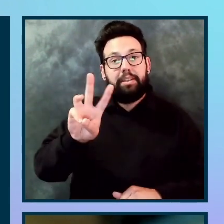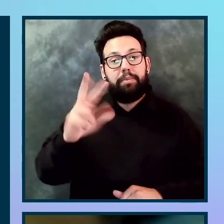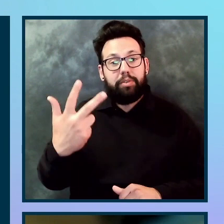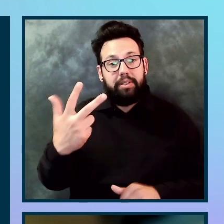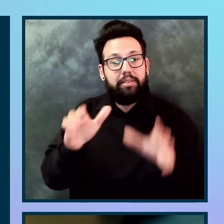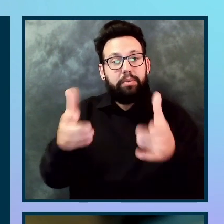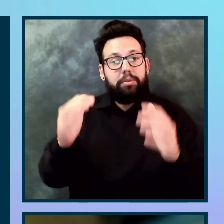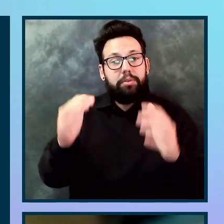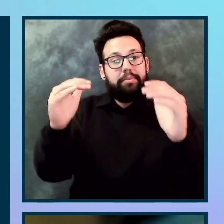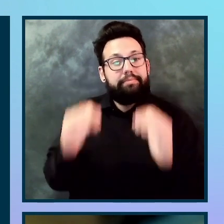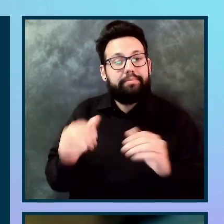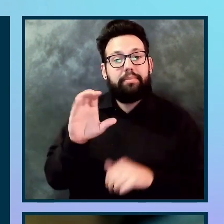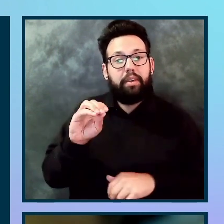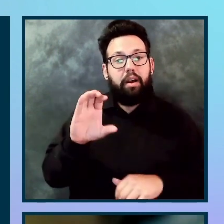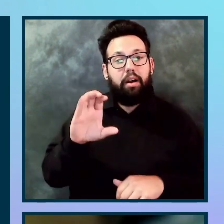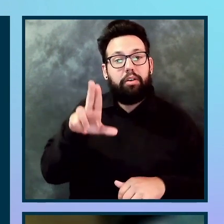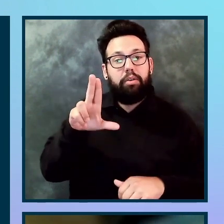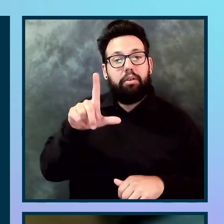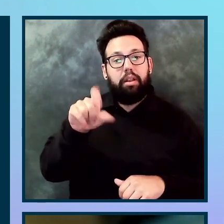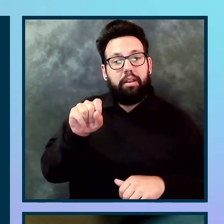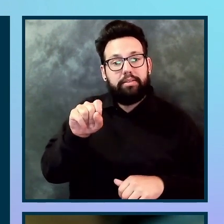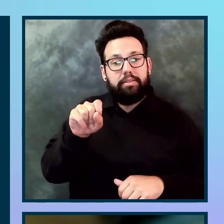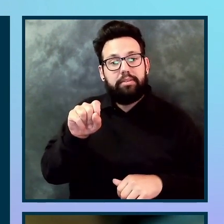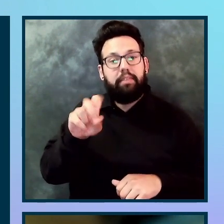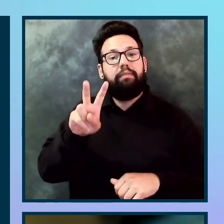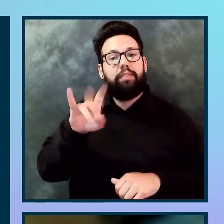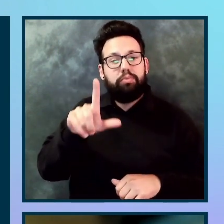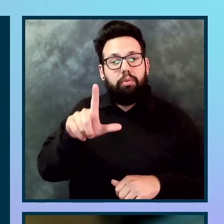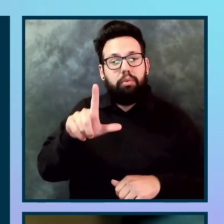virtual reality checks. And we have Pete, who just